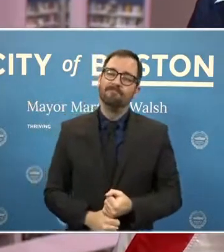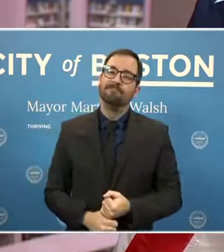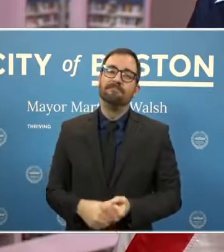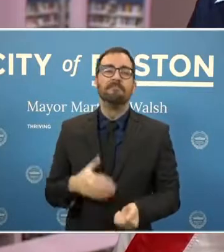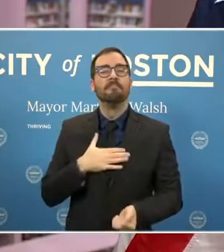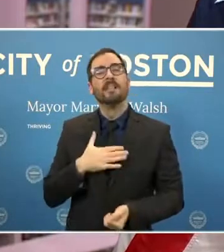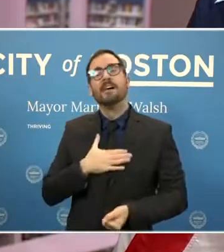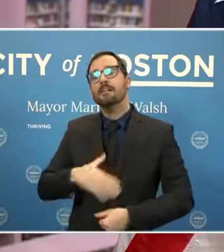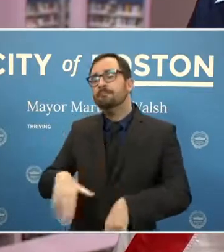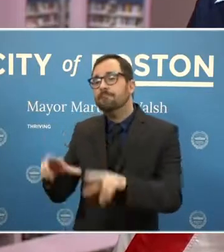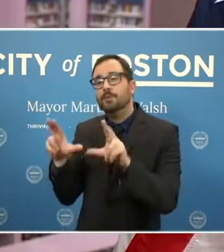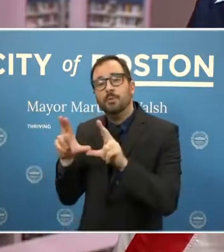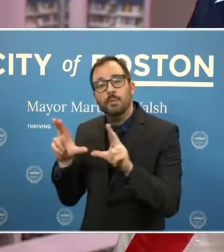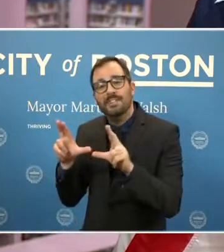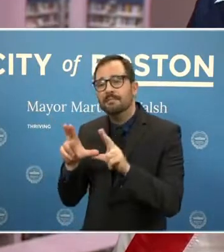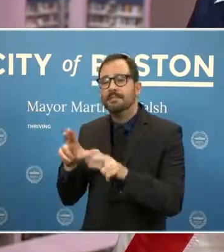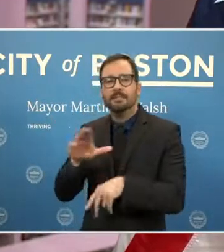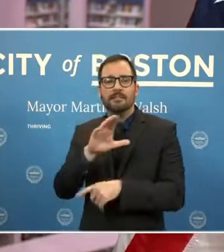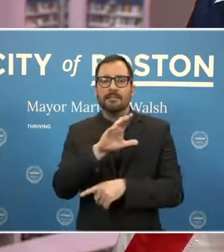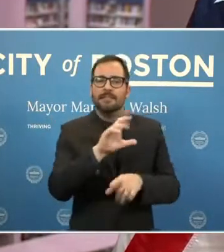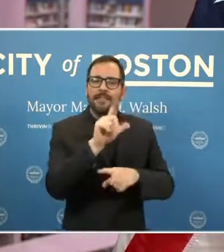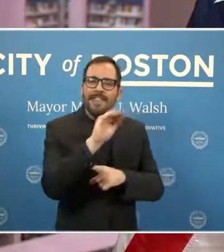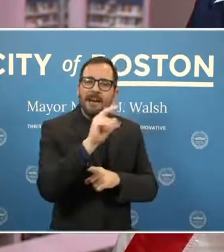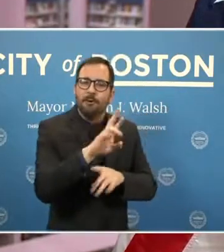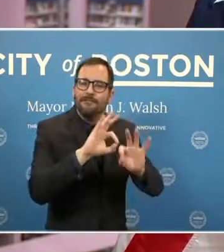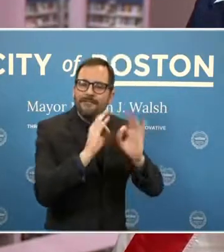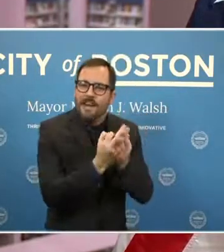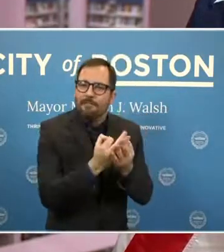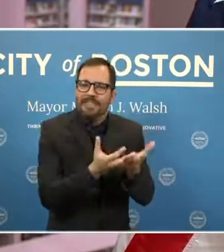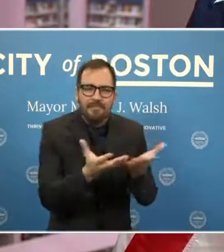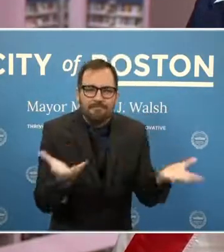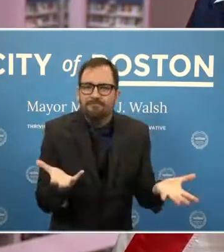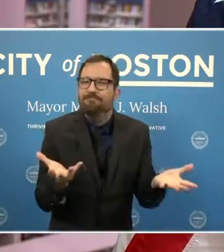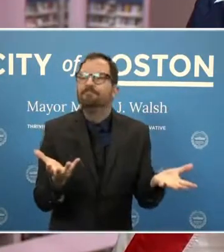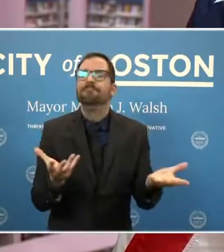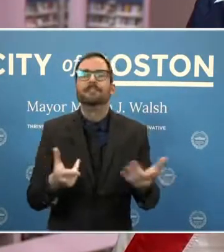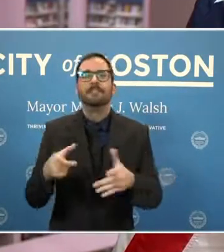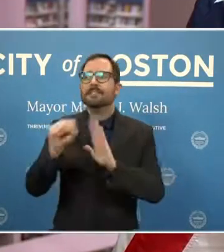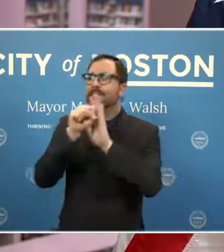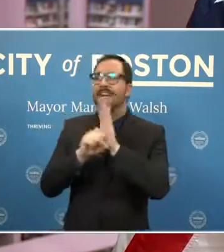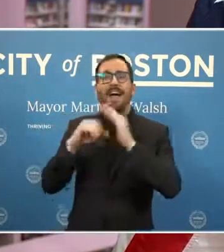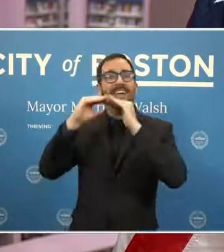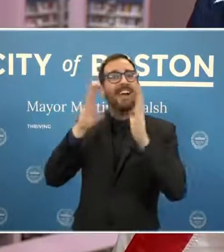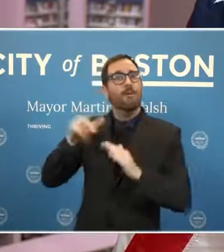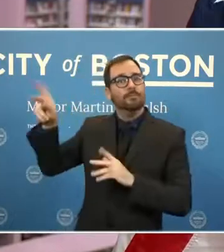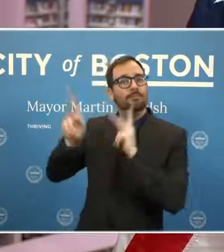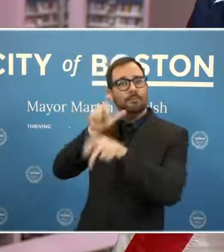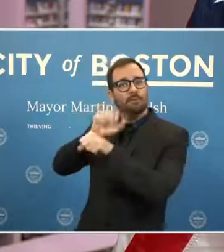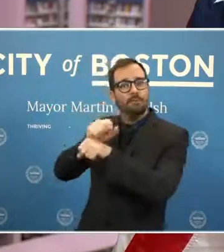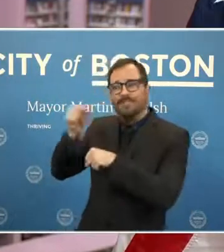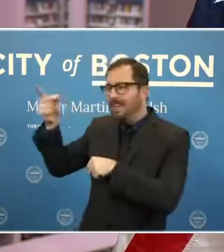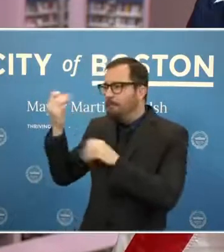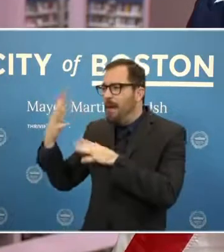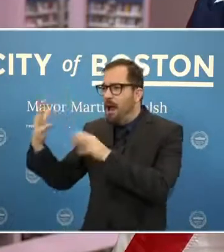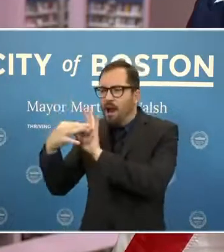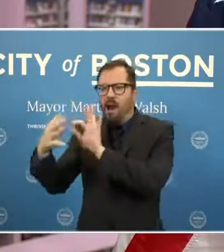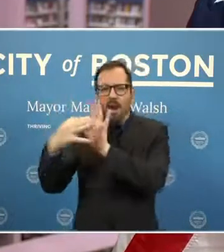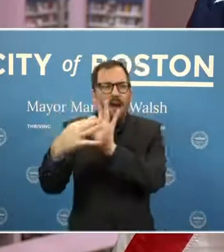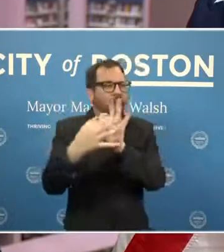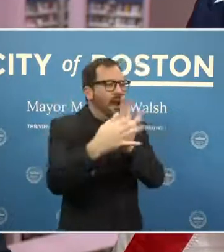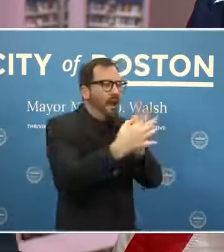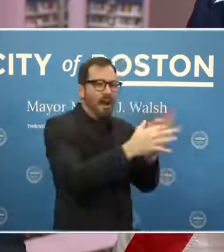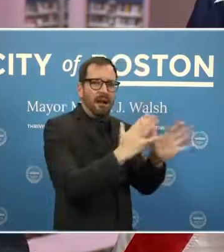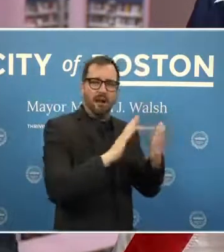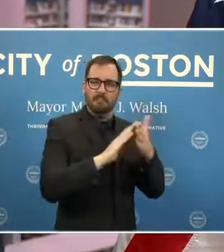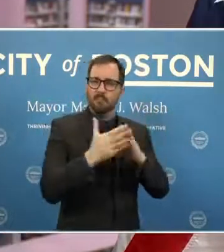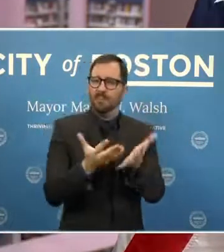the State House. And all the elected officials I served with in Boston over the years. It's the staff at City Hall, every employee